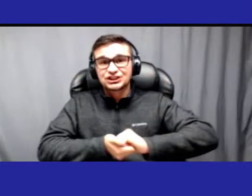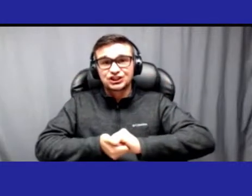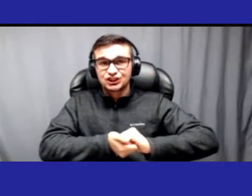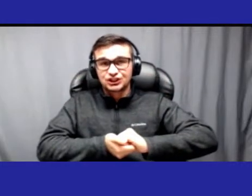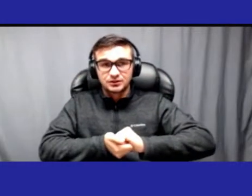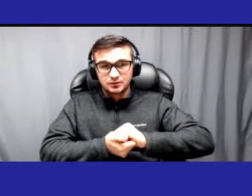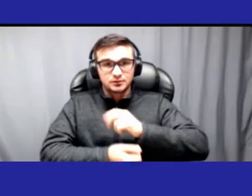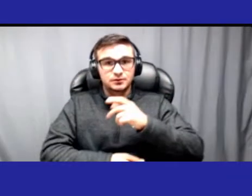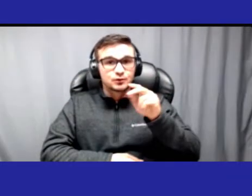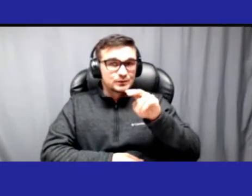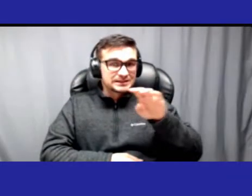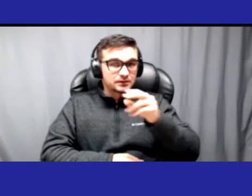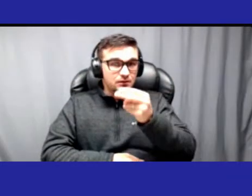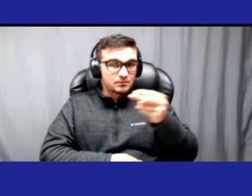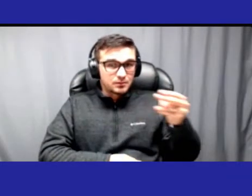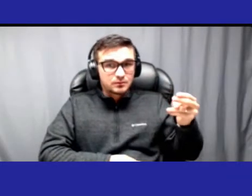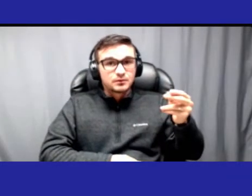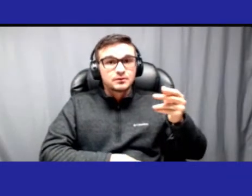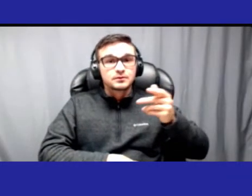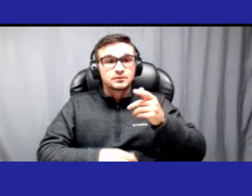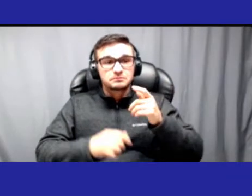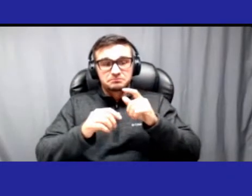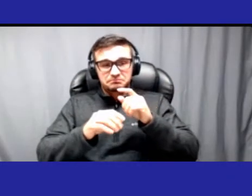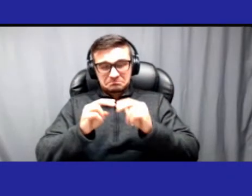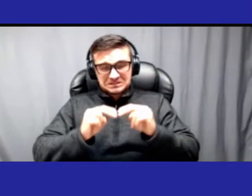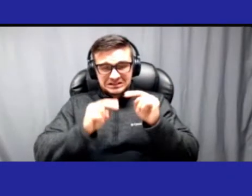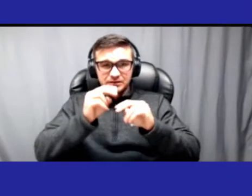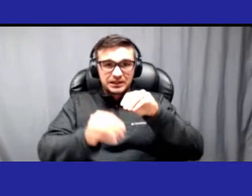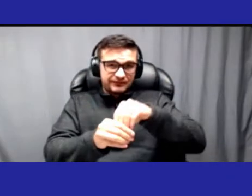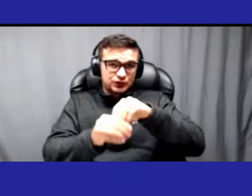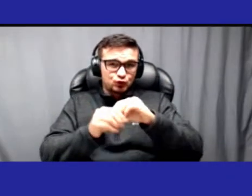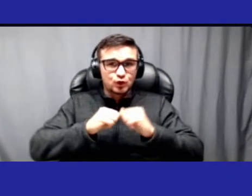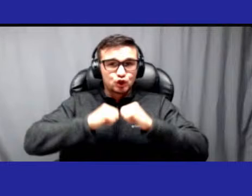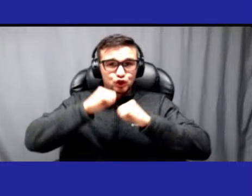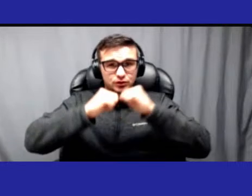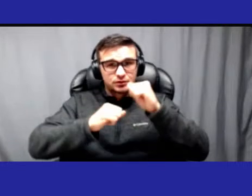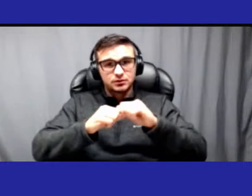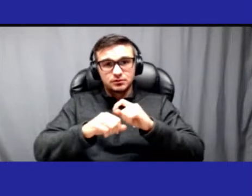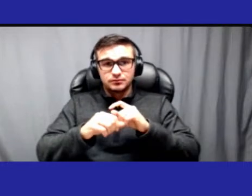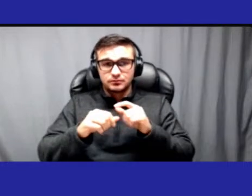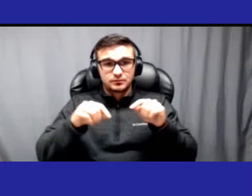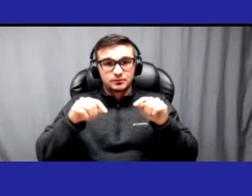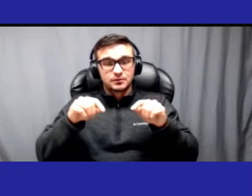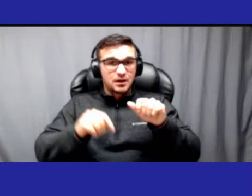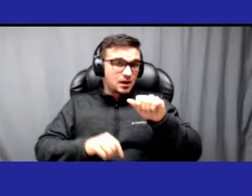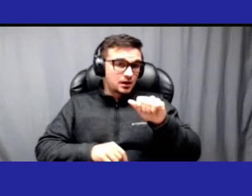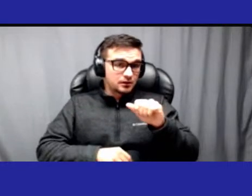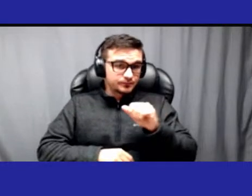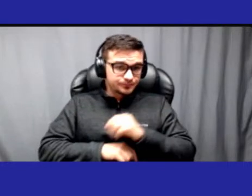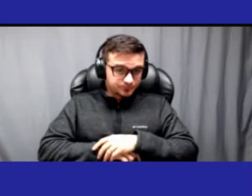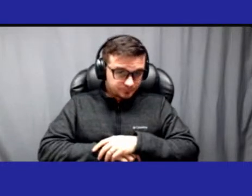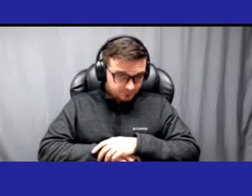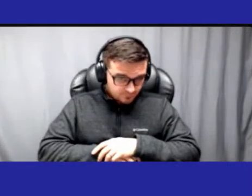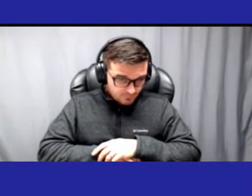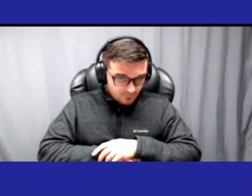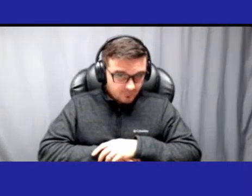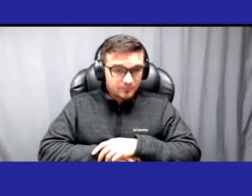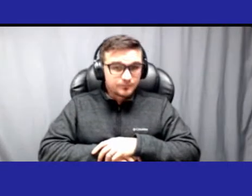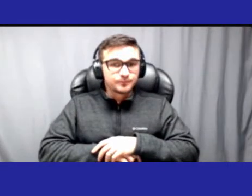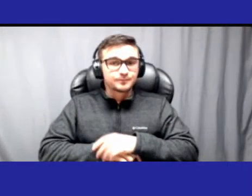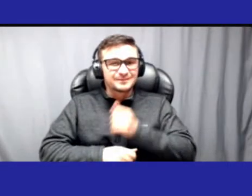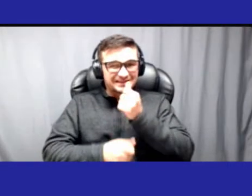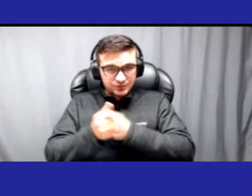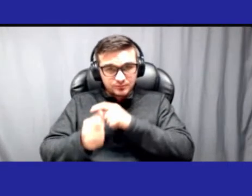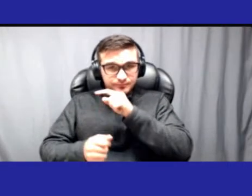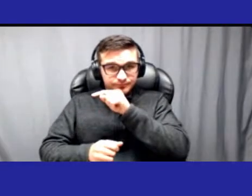build the infrastructure to provide the services on-site at our acute care and outpatient imaging centers. Currently, we have active planning